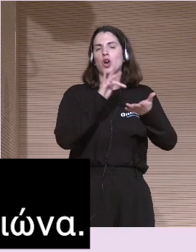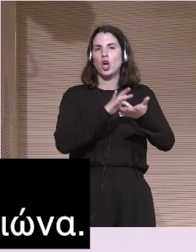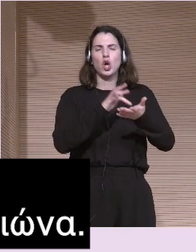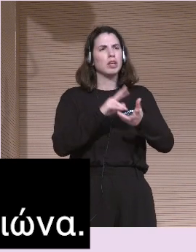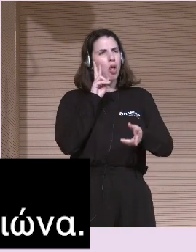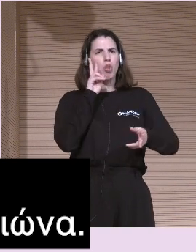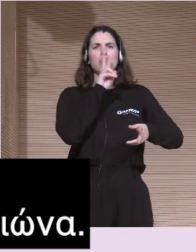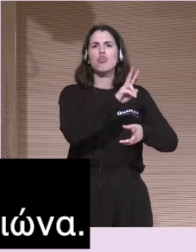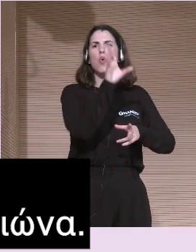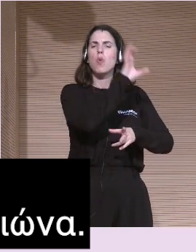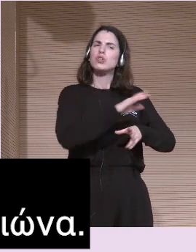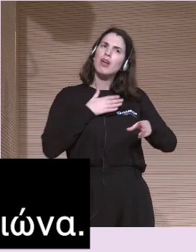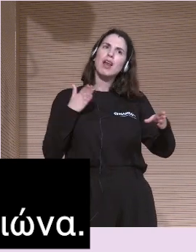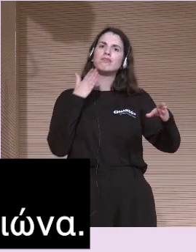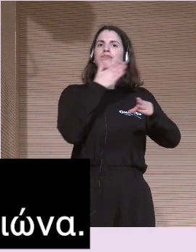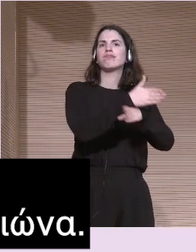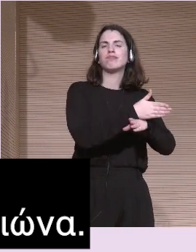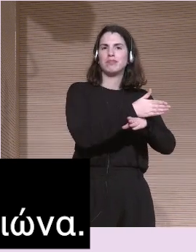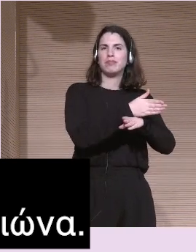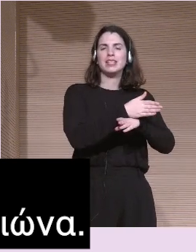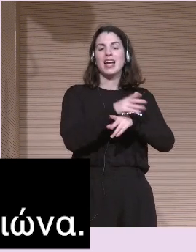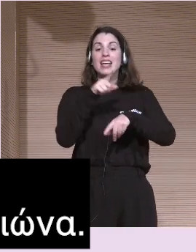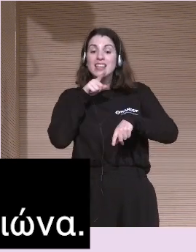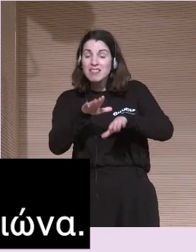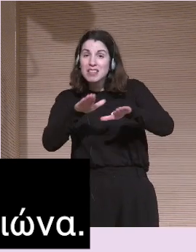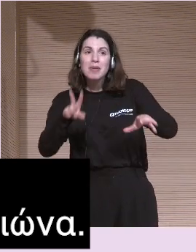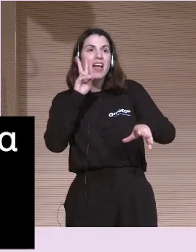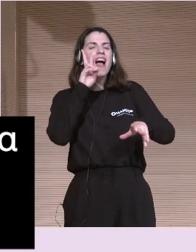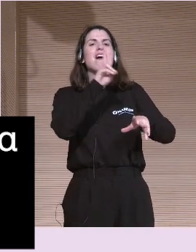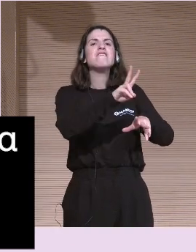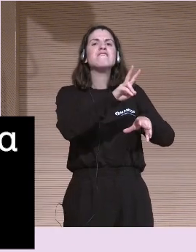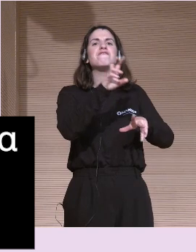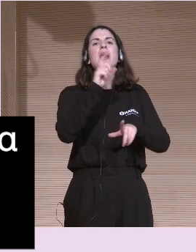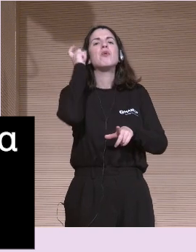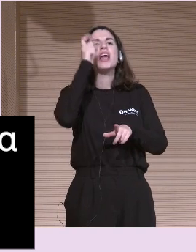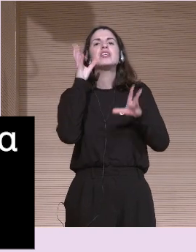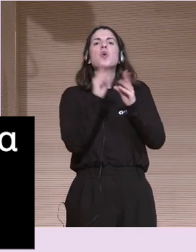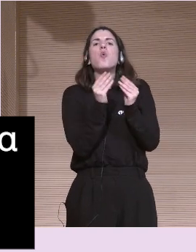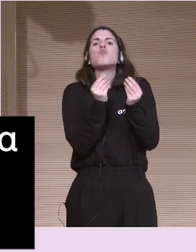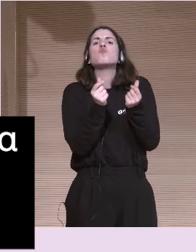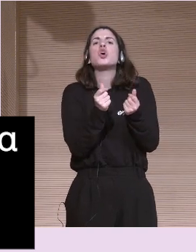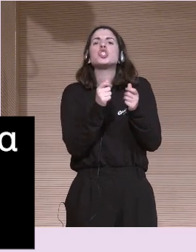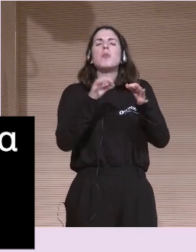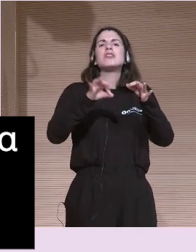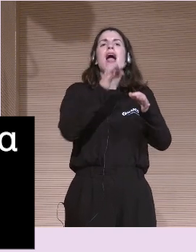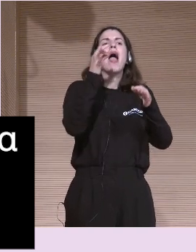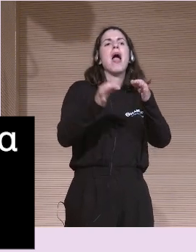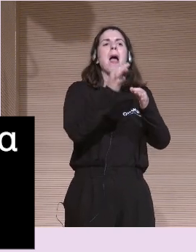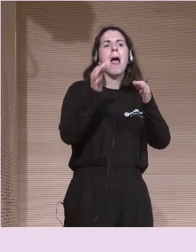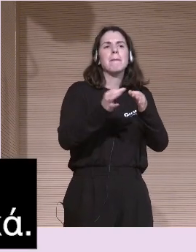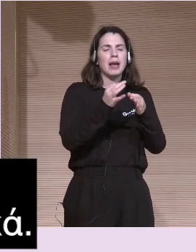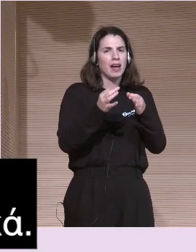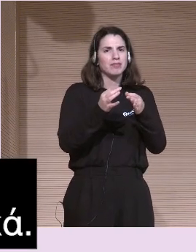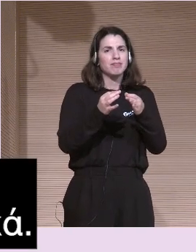convict women who are being transported to Tasmania in the middle of the 19th century. And if you turn over those tiles, you can learn about the story of